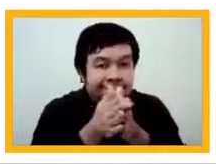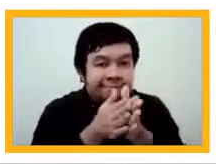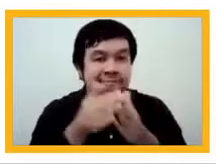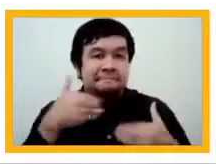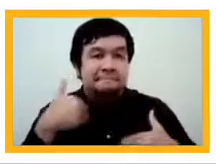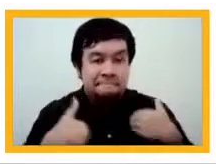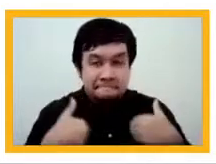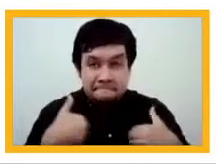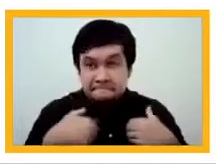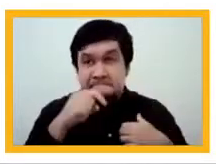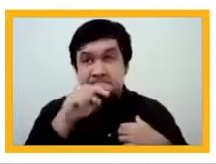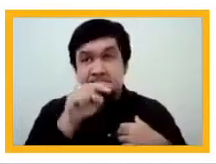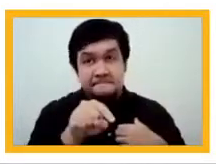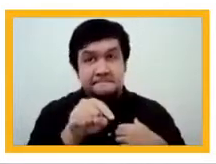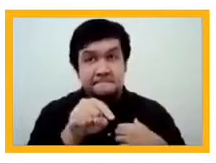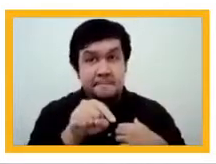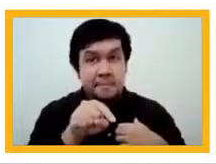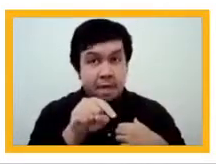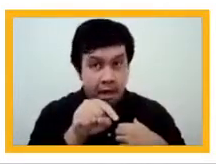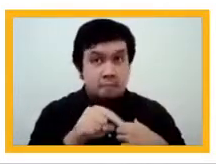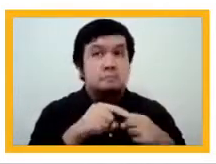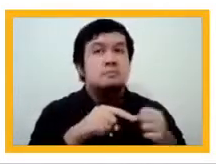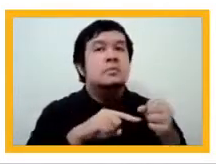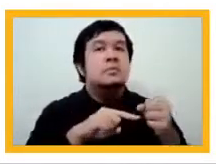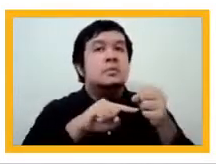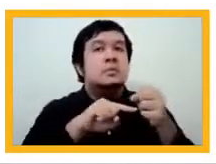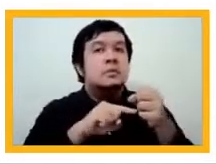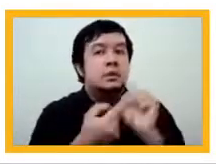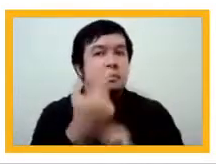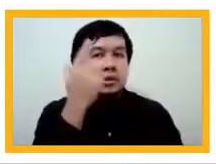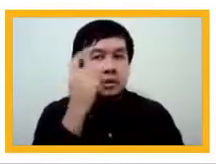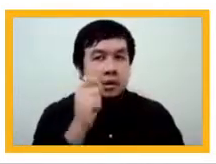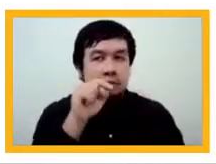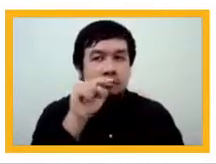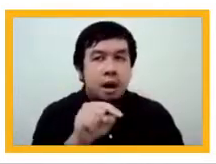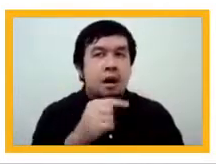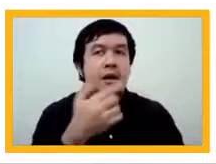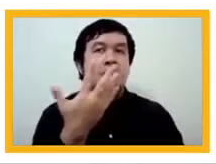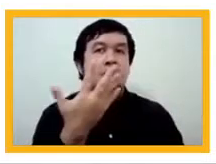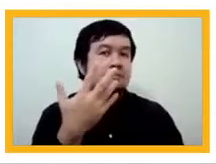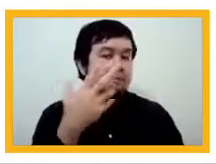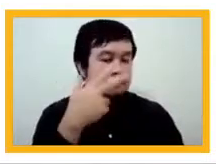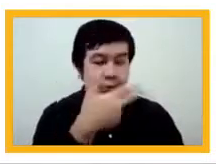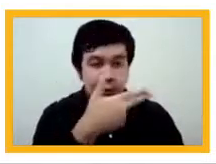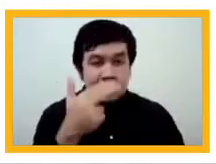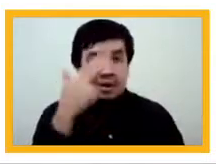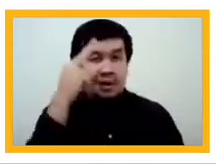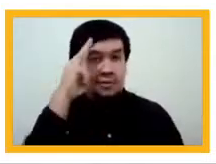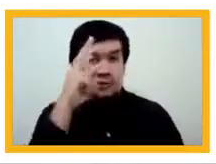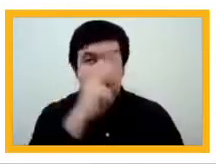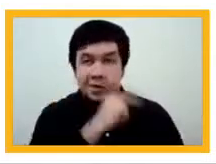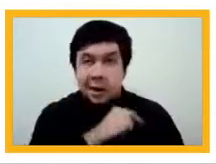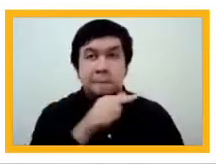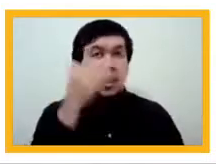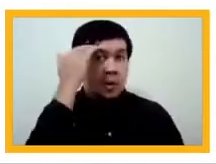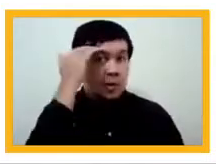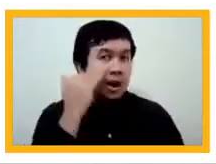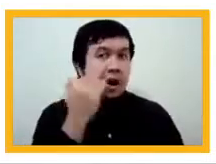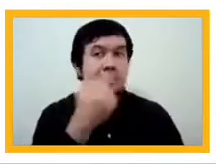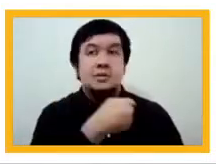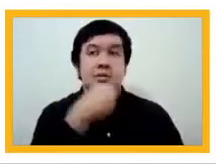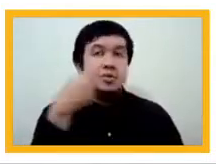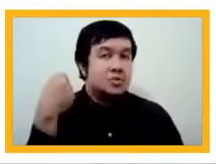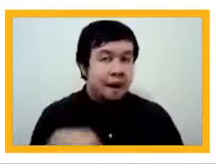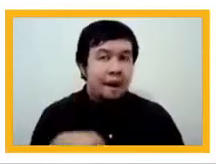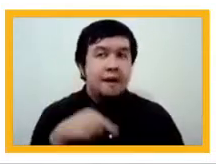Indonesia, Vietnam, Korea, and Hawaii from China. But this is not happening only those countries. I'm in charge of